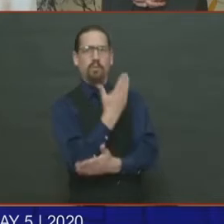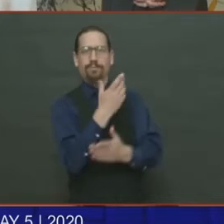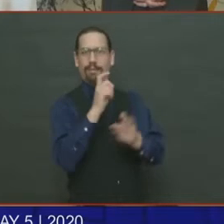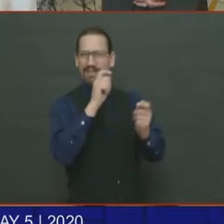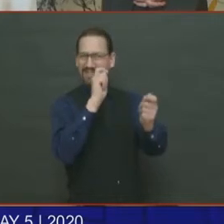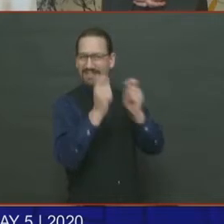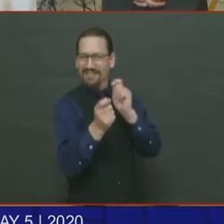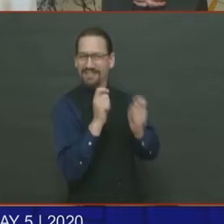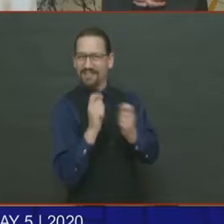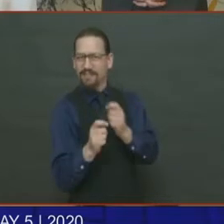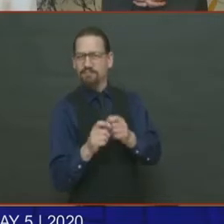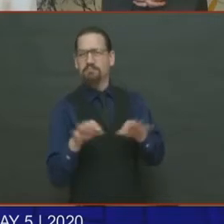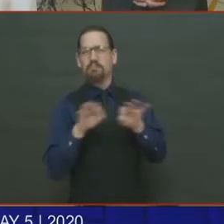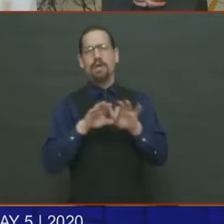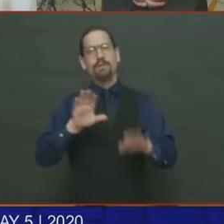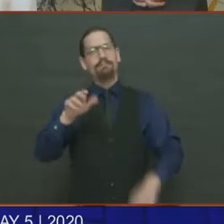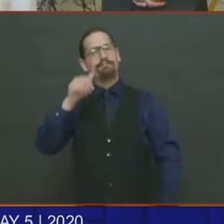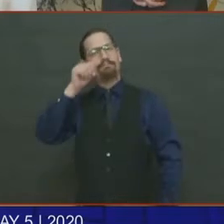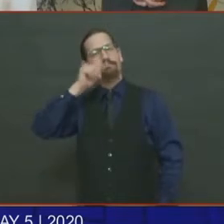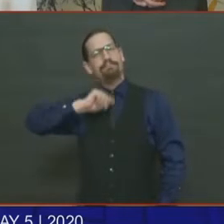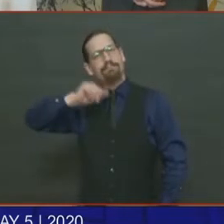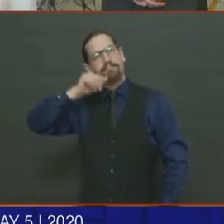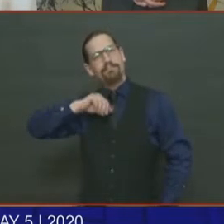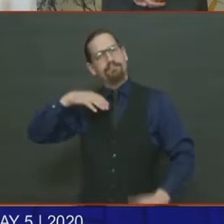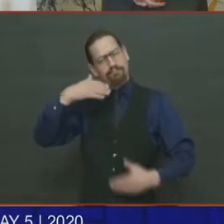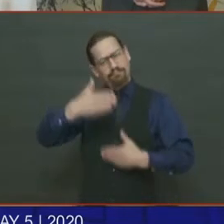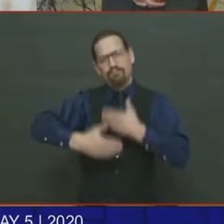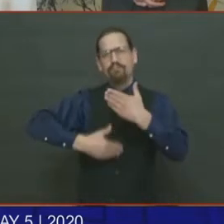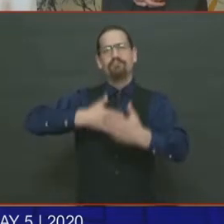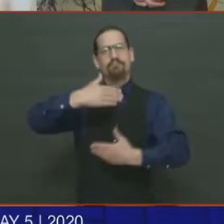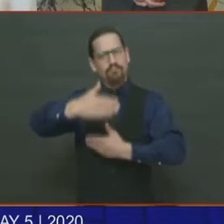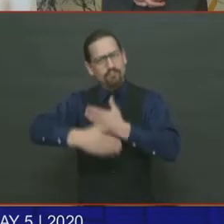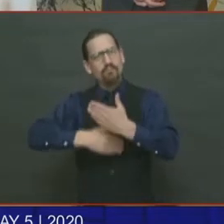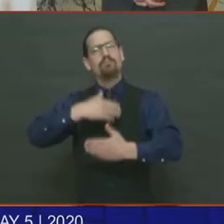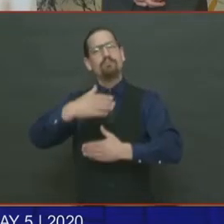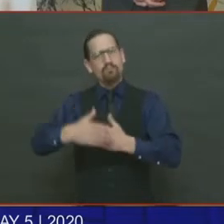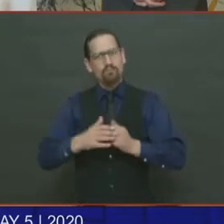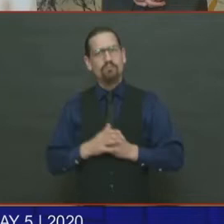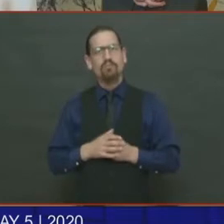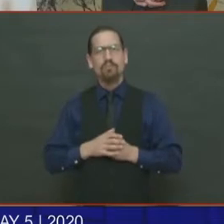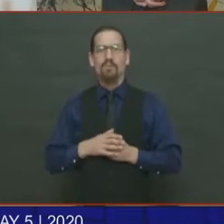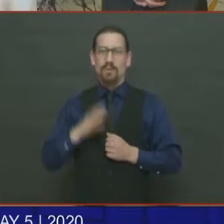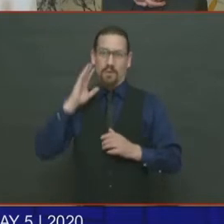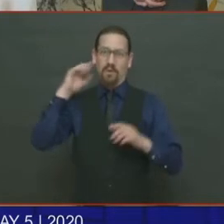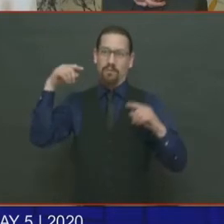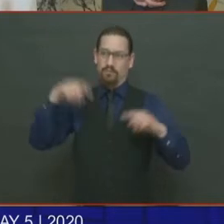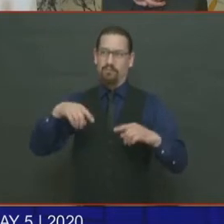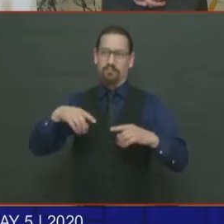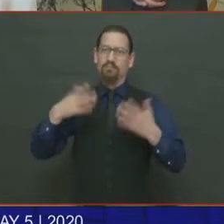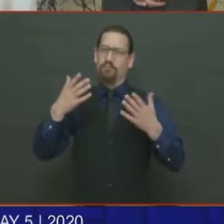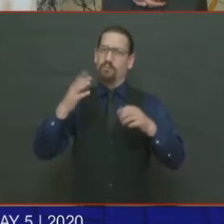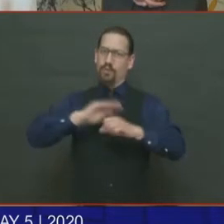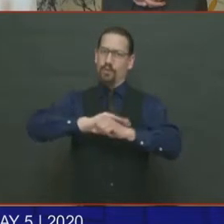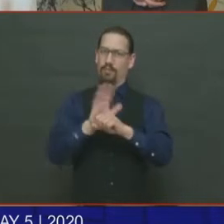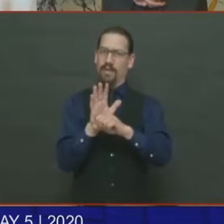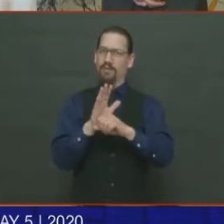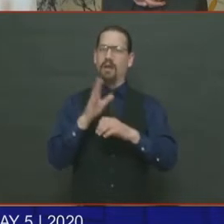really accept that the virus is here to stay with us for at least a year until there's a vaccine or a therapy.